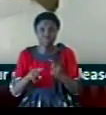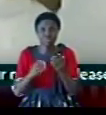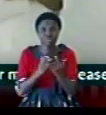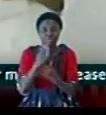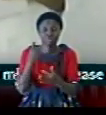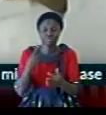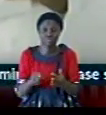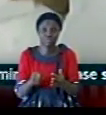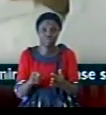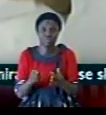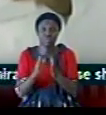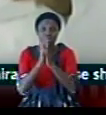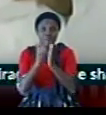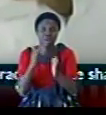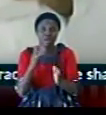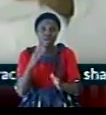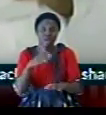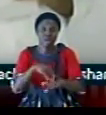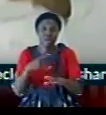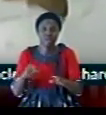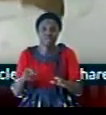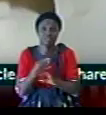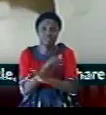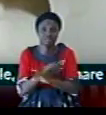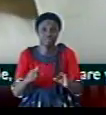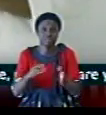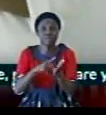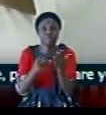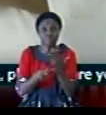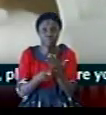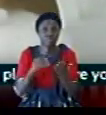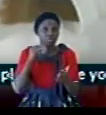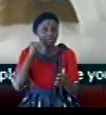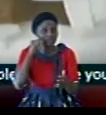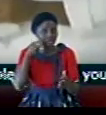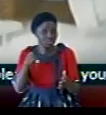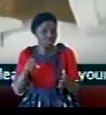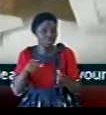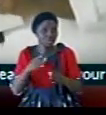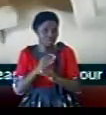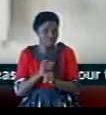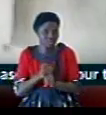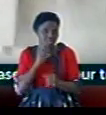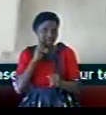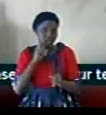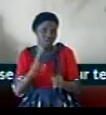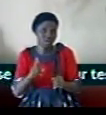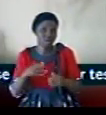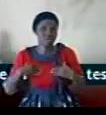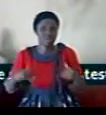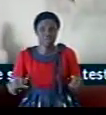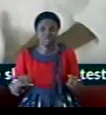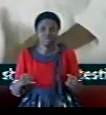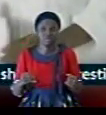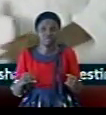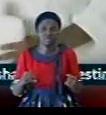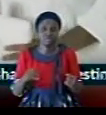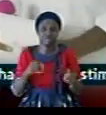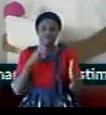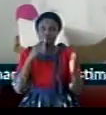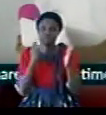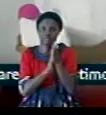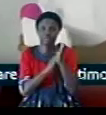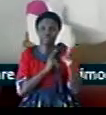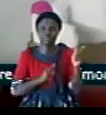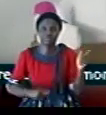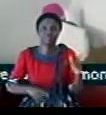Emancipation Crusade, she received her healing. Praise the Lord. My daughter here, her name is Judy